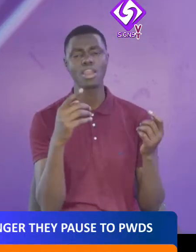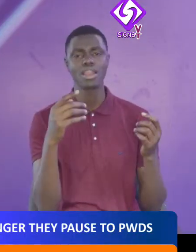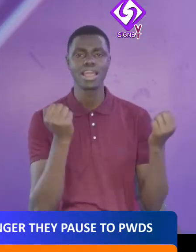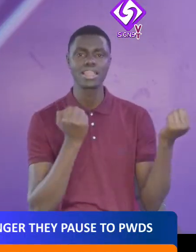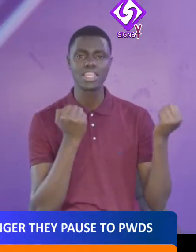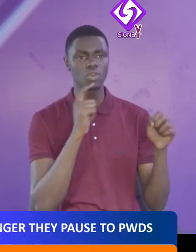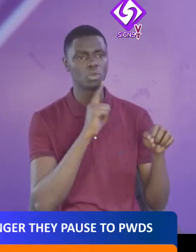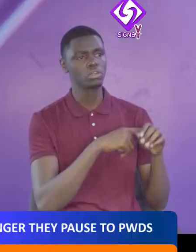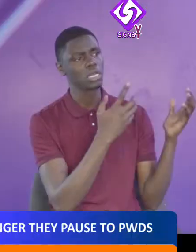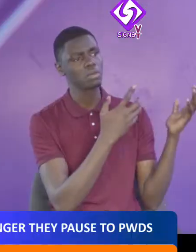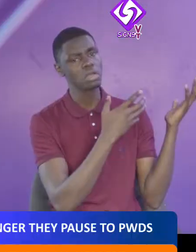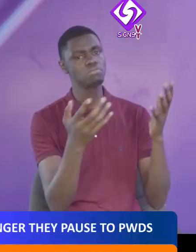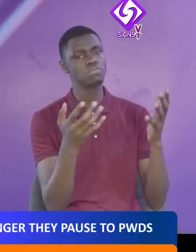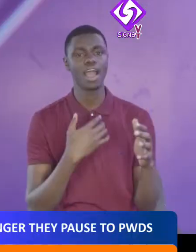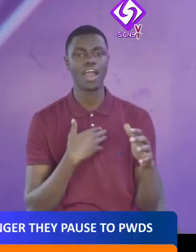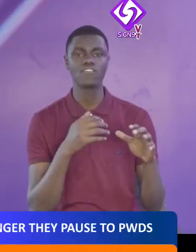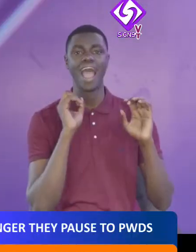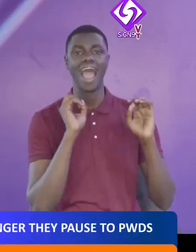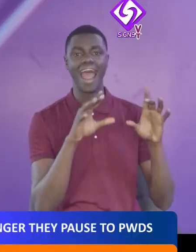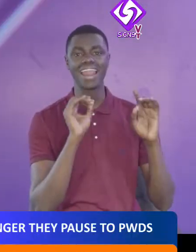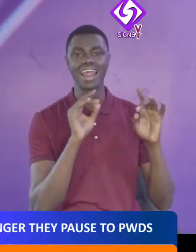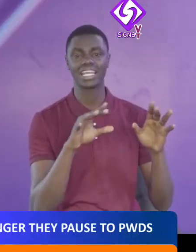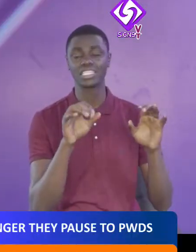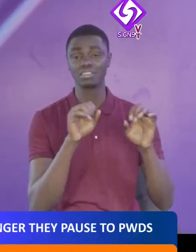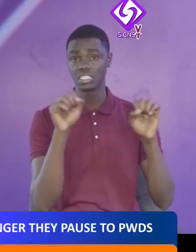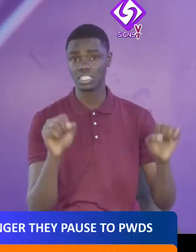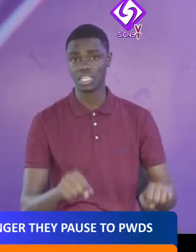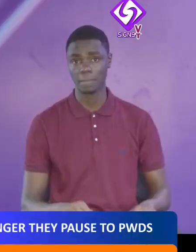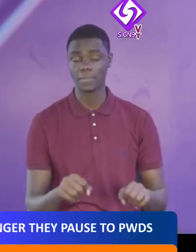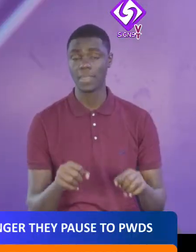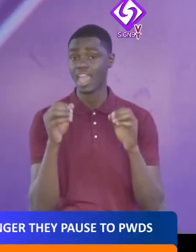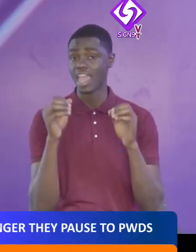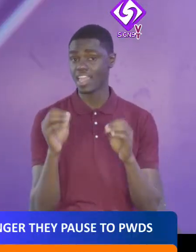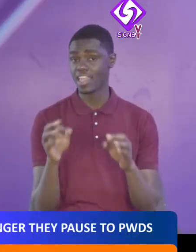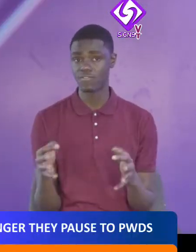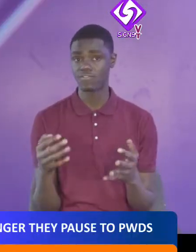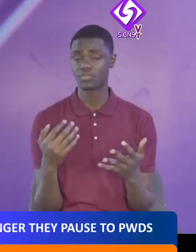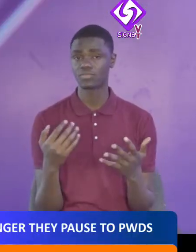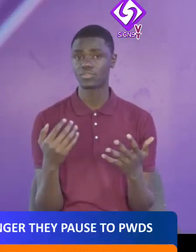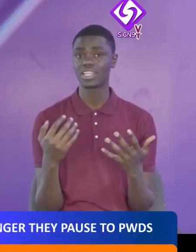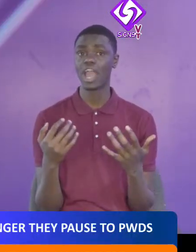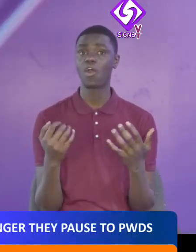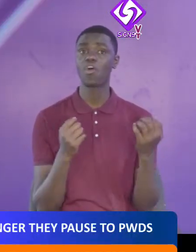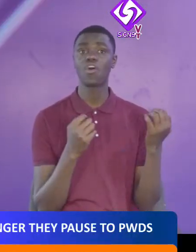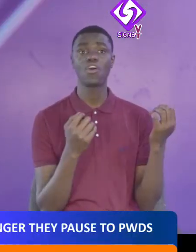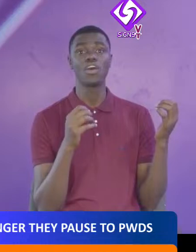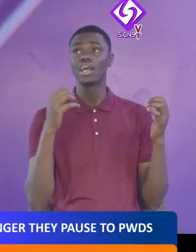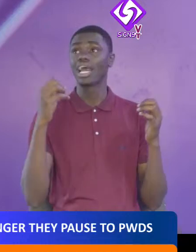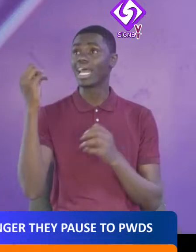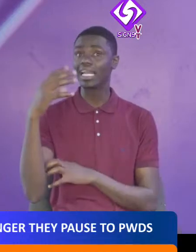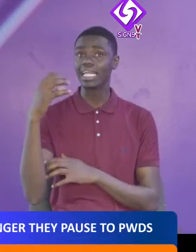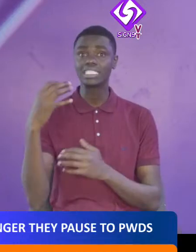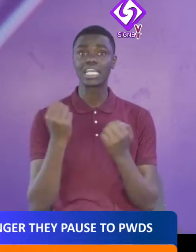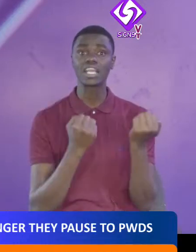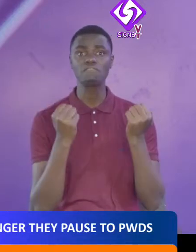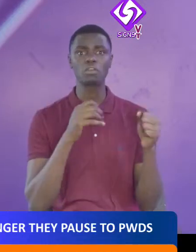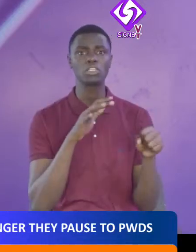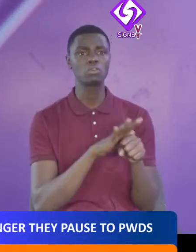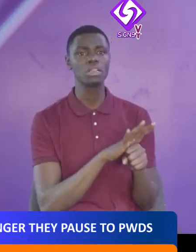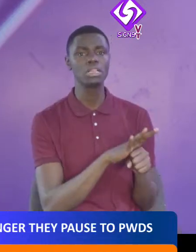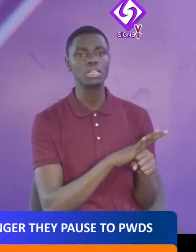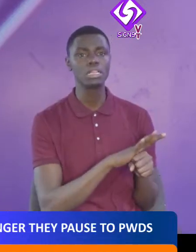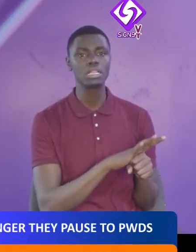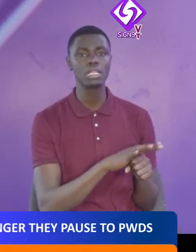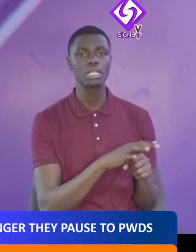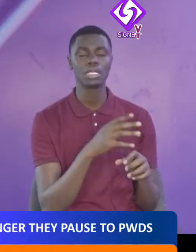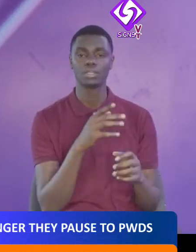they have that alerting system. Otherwise, if we head to a time when the electric vehicles are many, then you can be